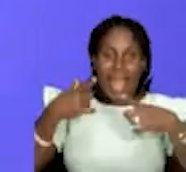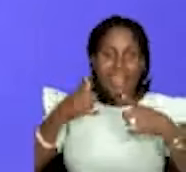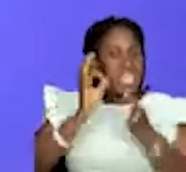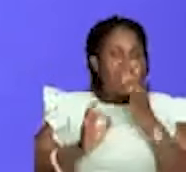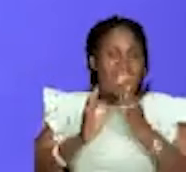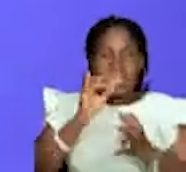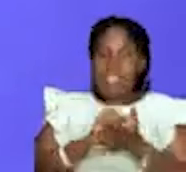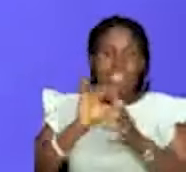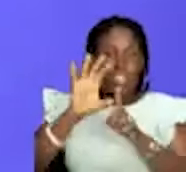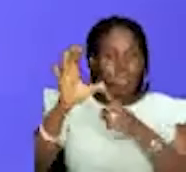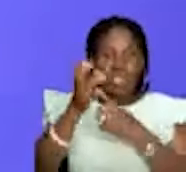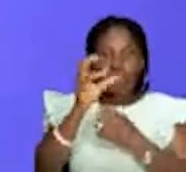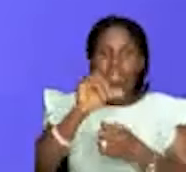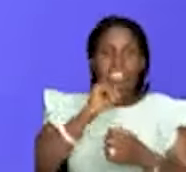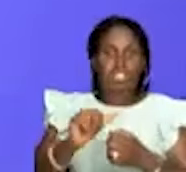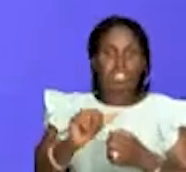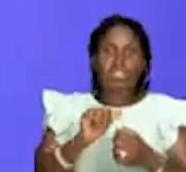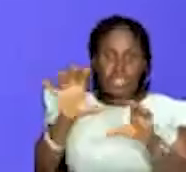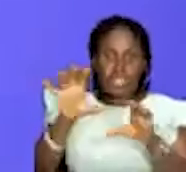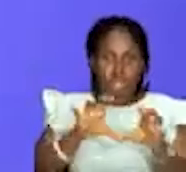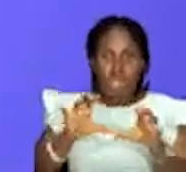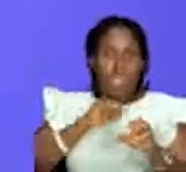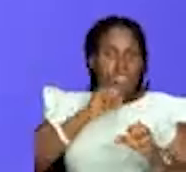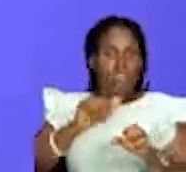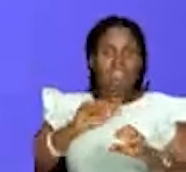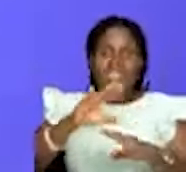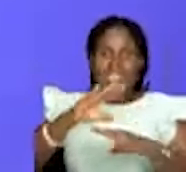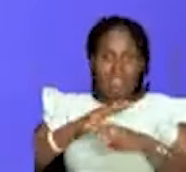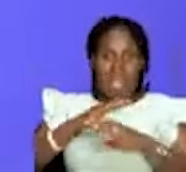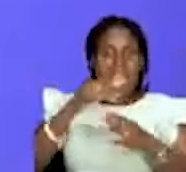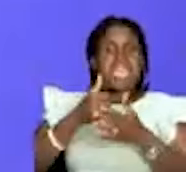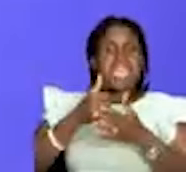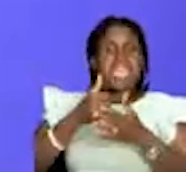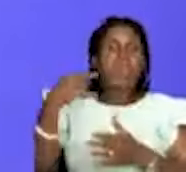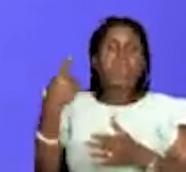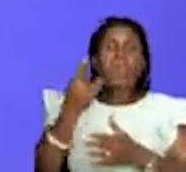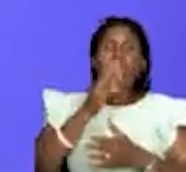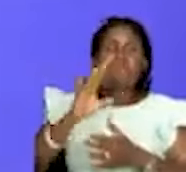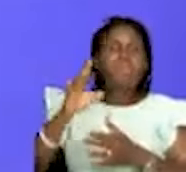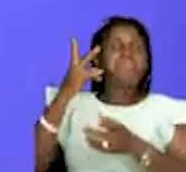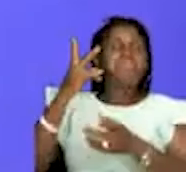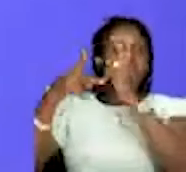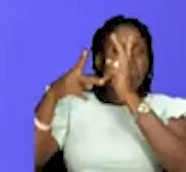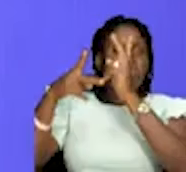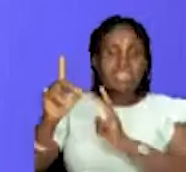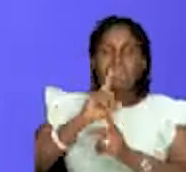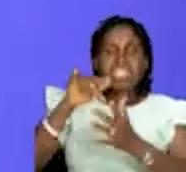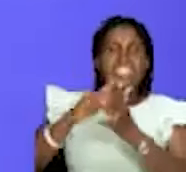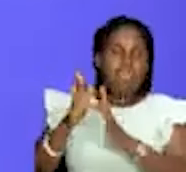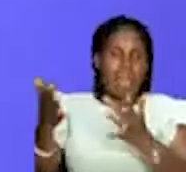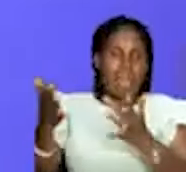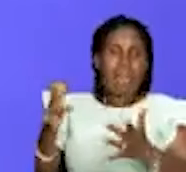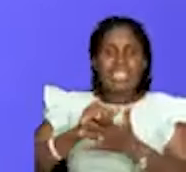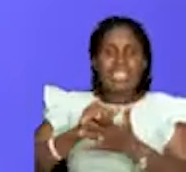not satisfied, it will remain a prophetic speaking that never comes to pass. Are we learning